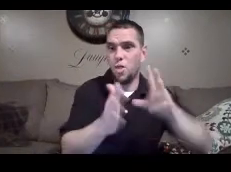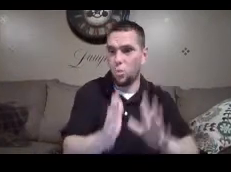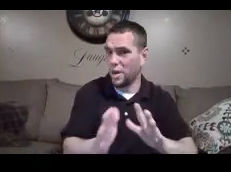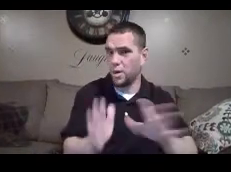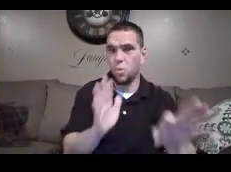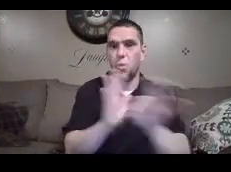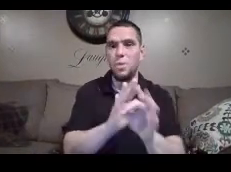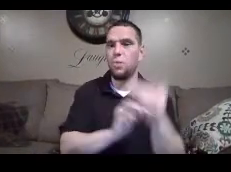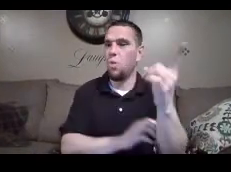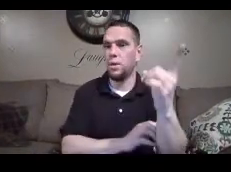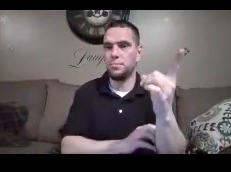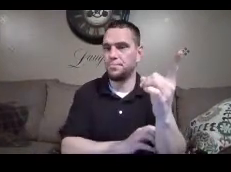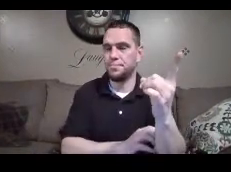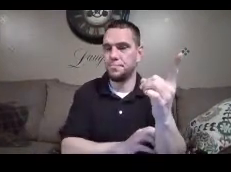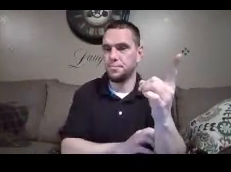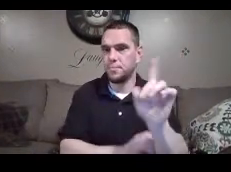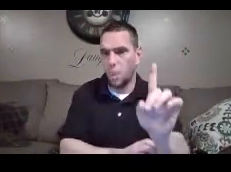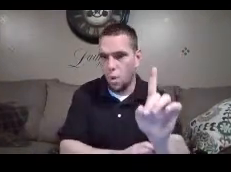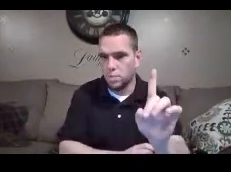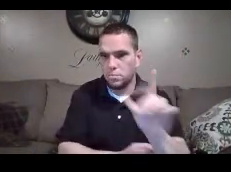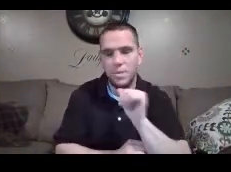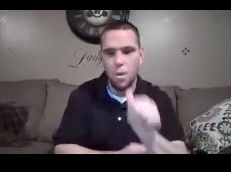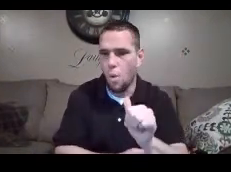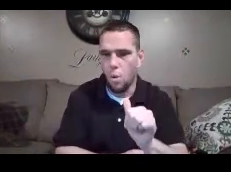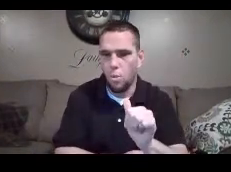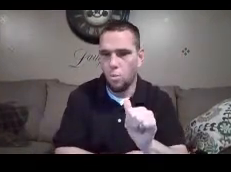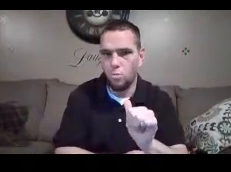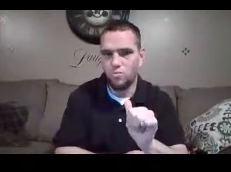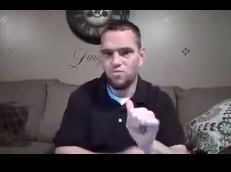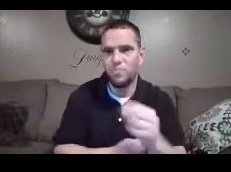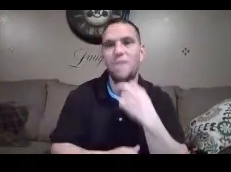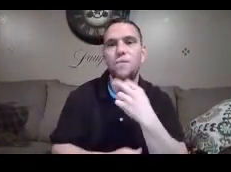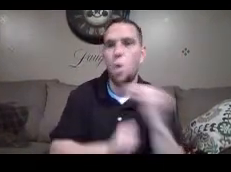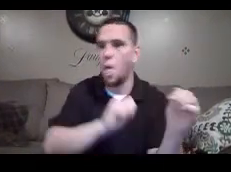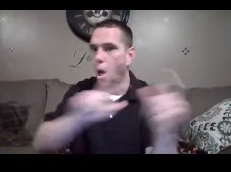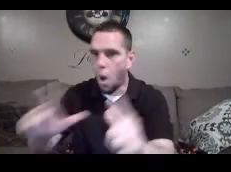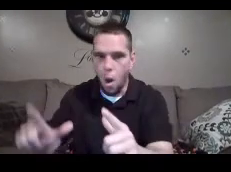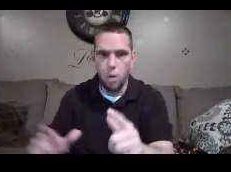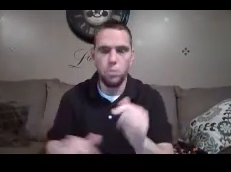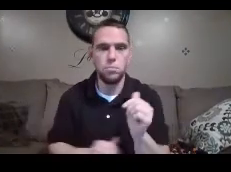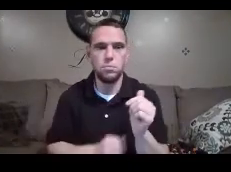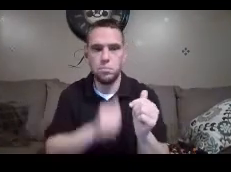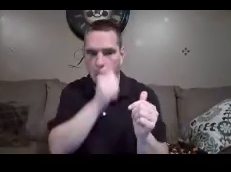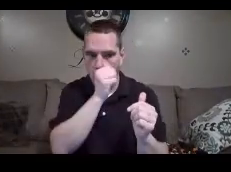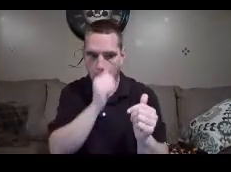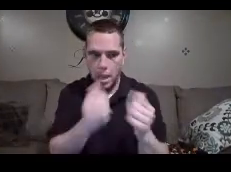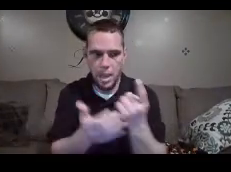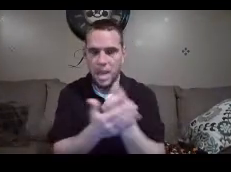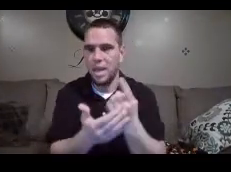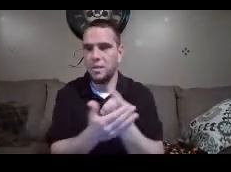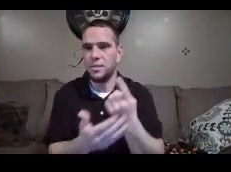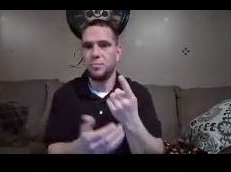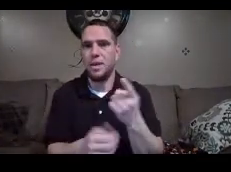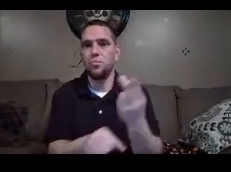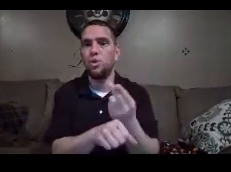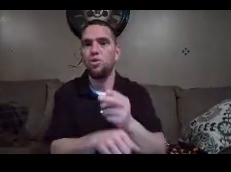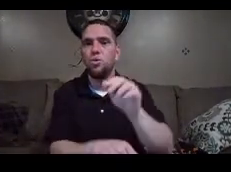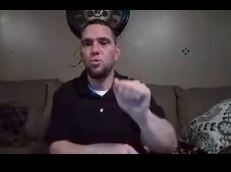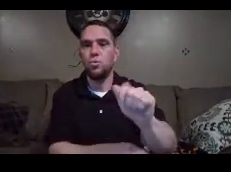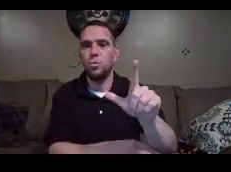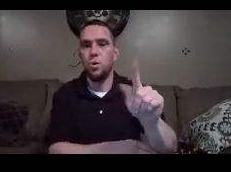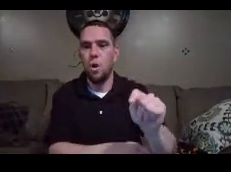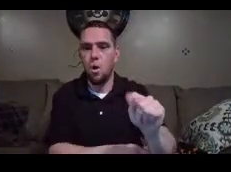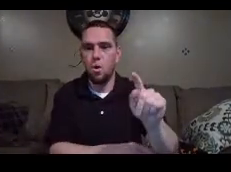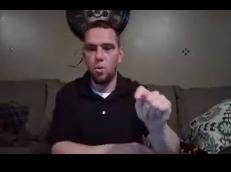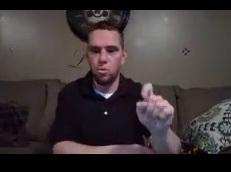So it's something to watch out for. Sometimes you can kind of trick it if it's alt text by separating